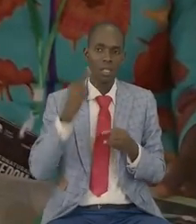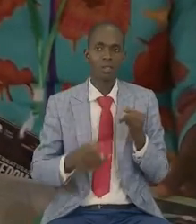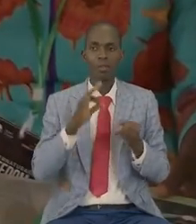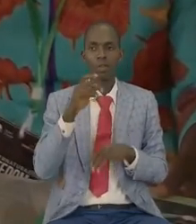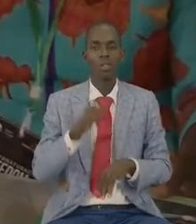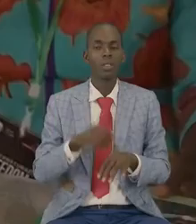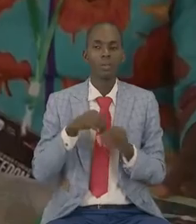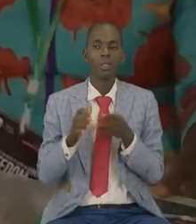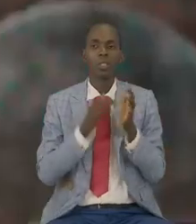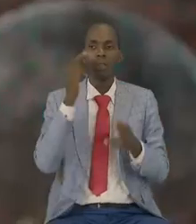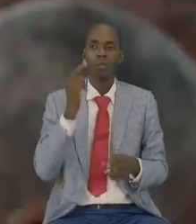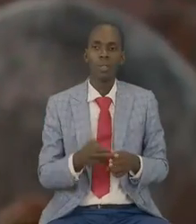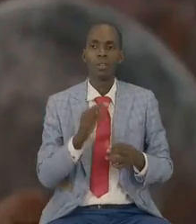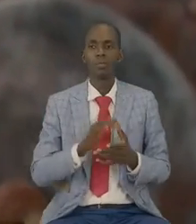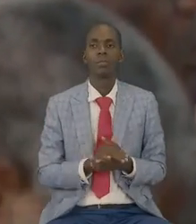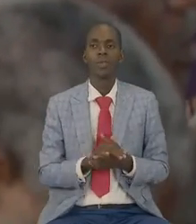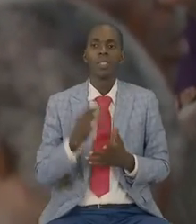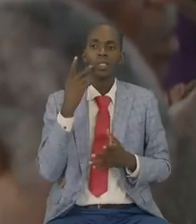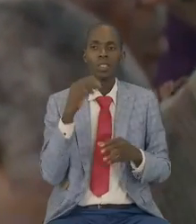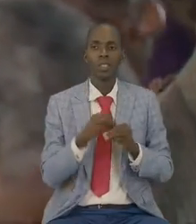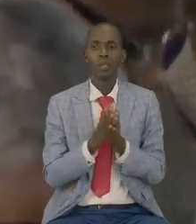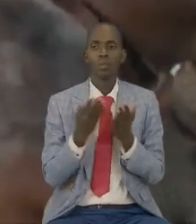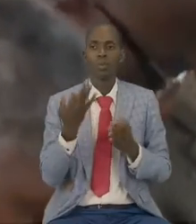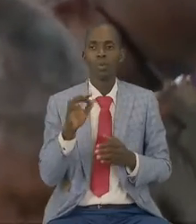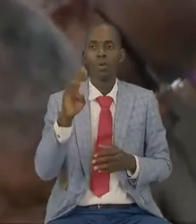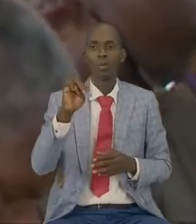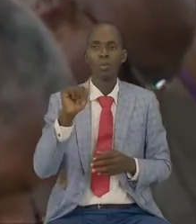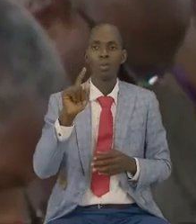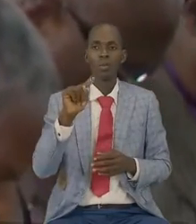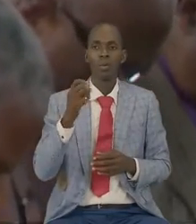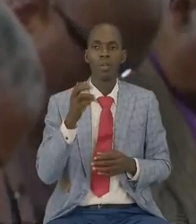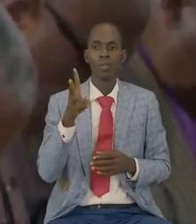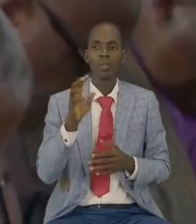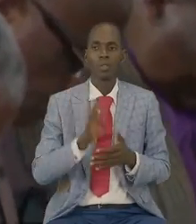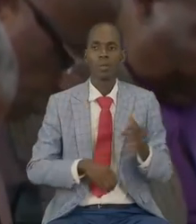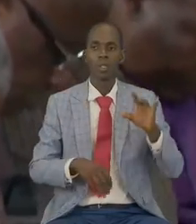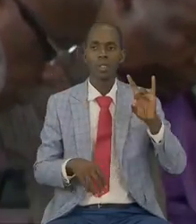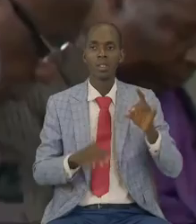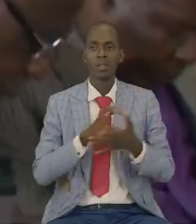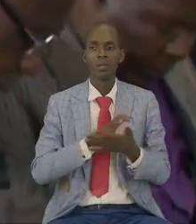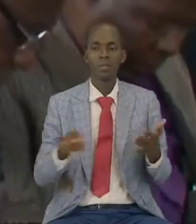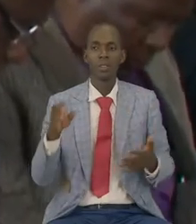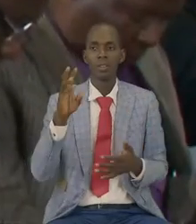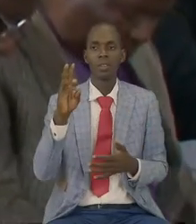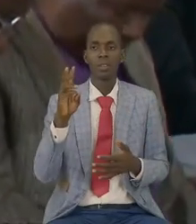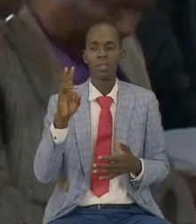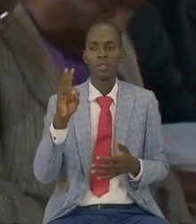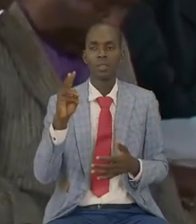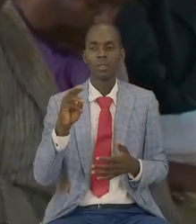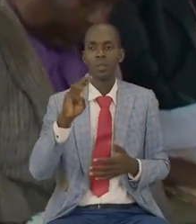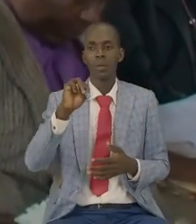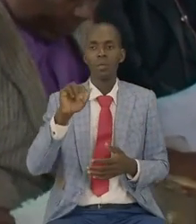in Jesus' name. Look at Matthew chapter 8. I'm reading from verse 16. Matthew chapter 8,